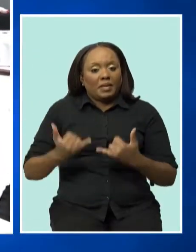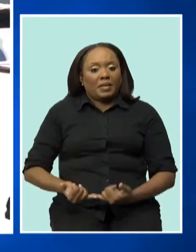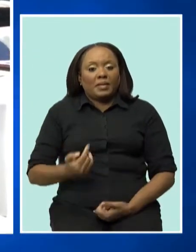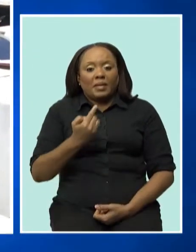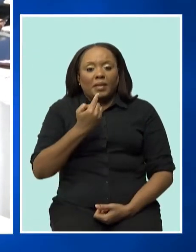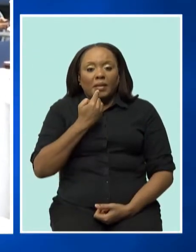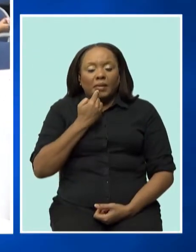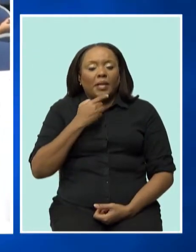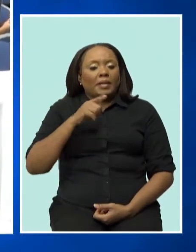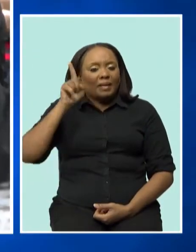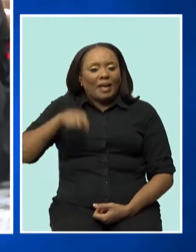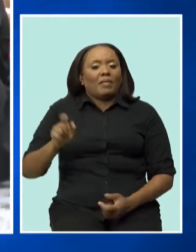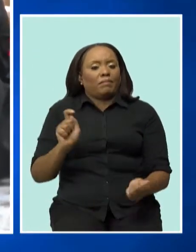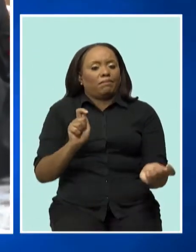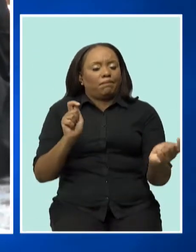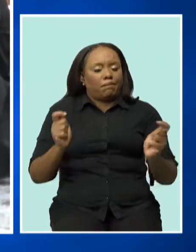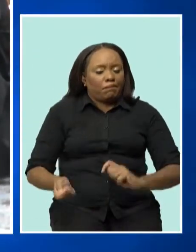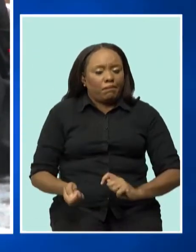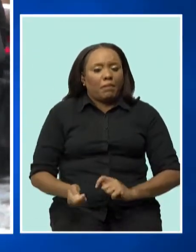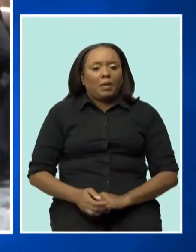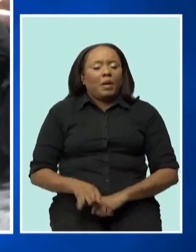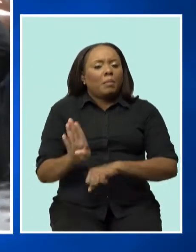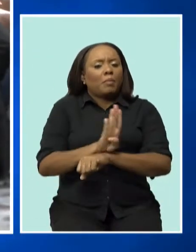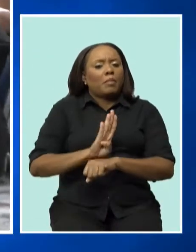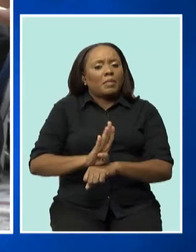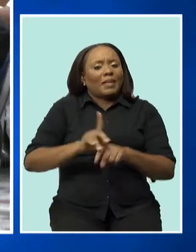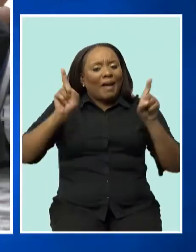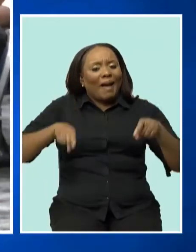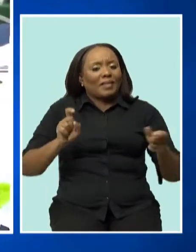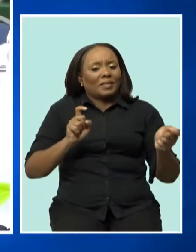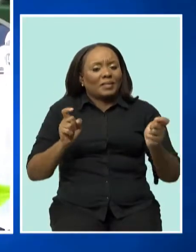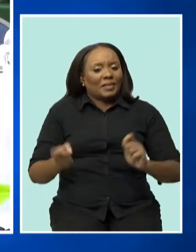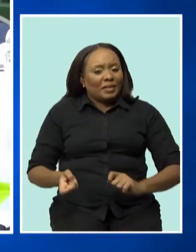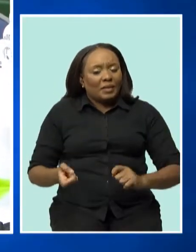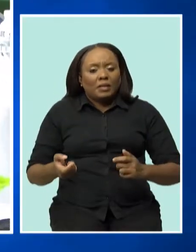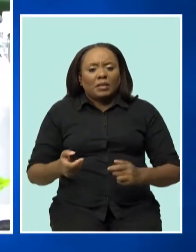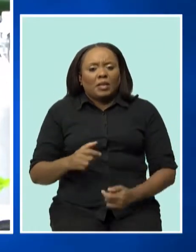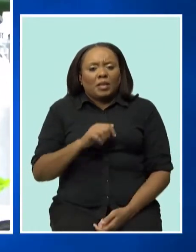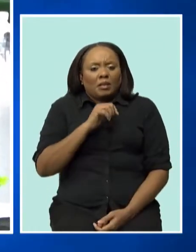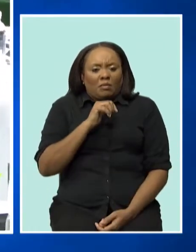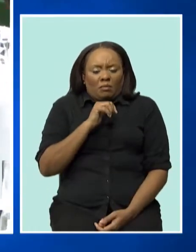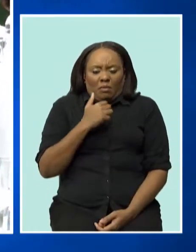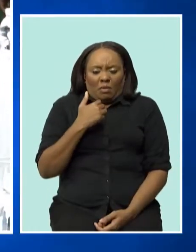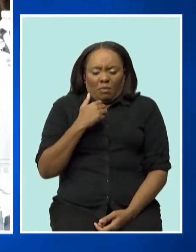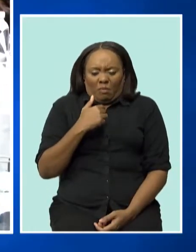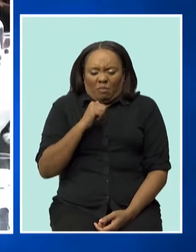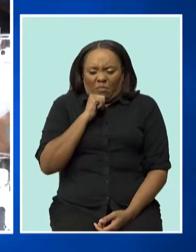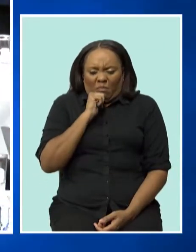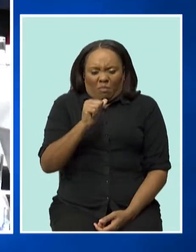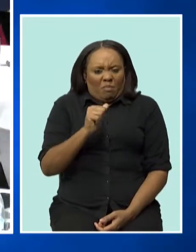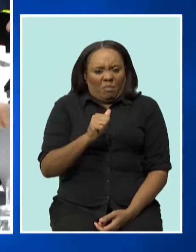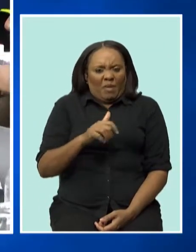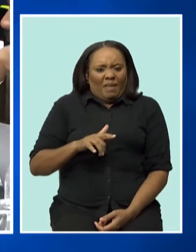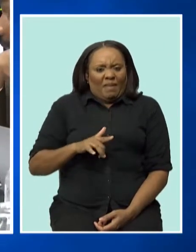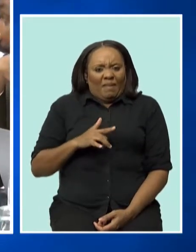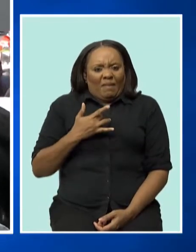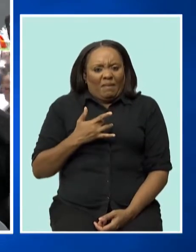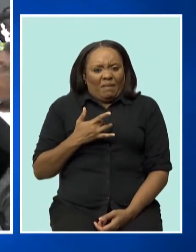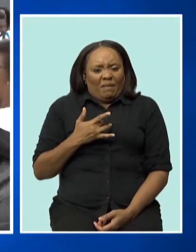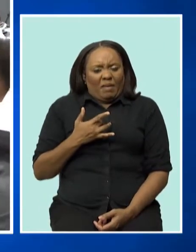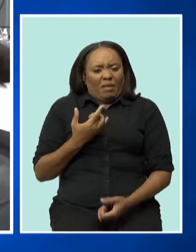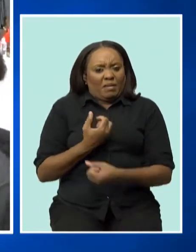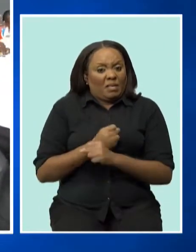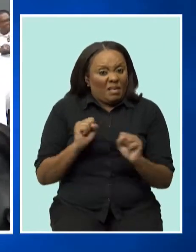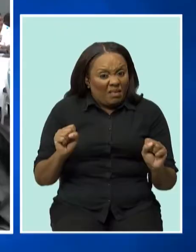Erskine Sandiford Centre, is in agreement with. She says mission transformation for Barbados cannot come about unless the country is